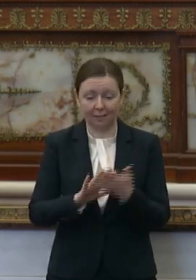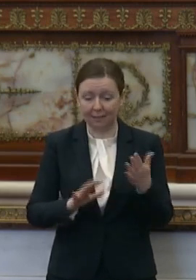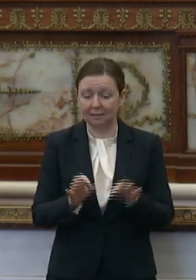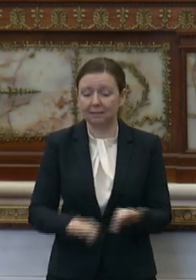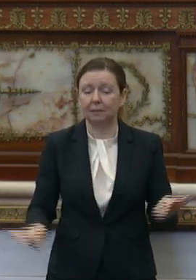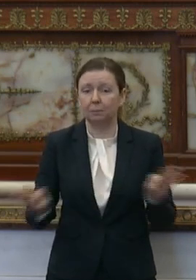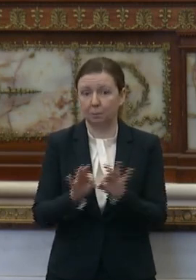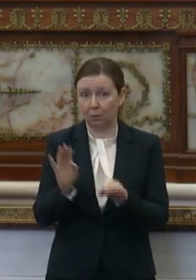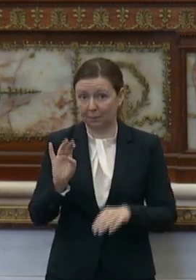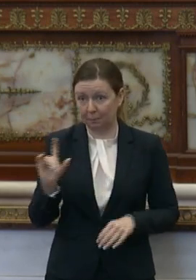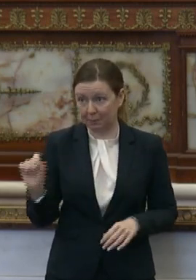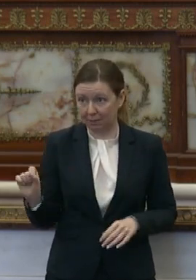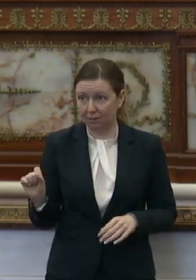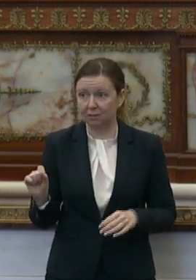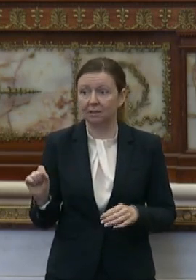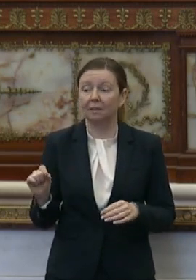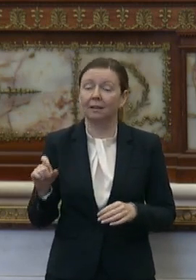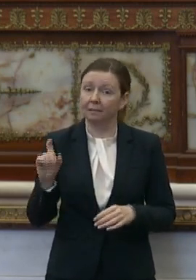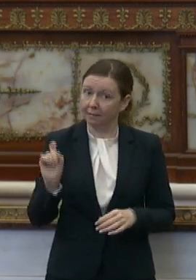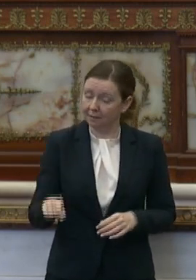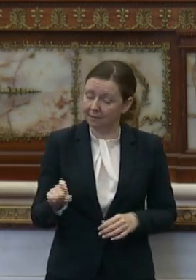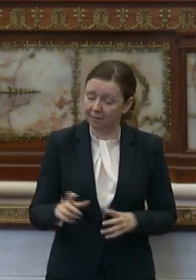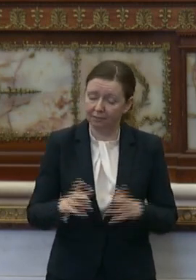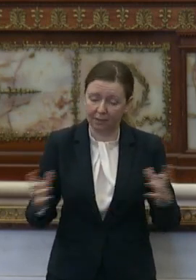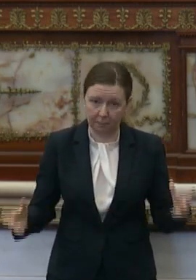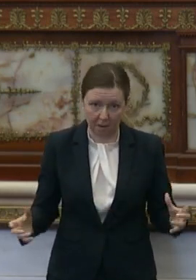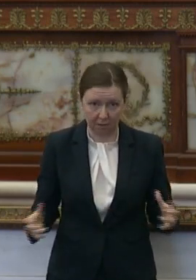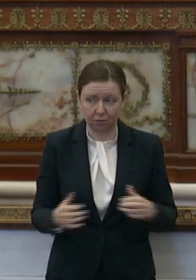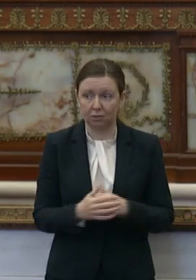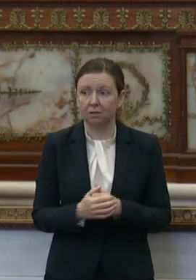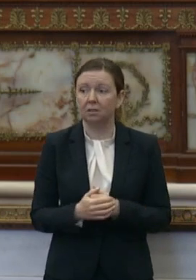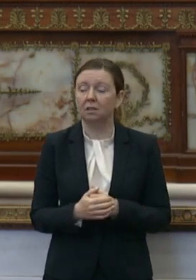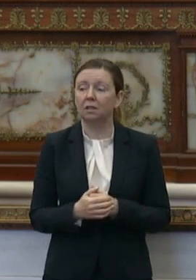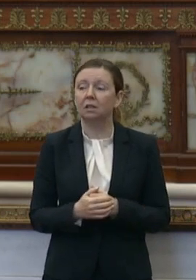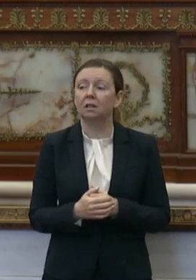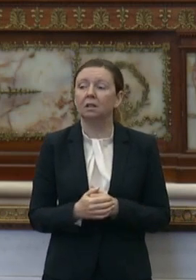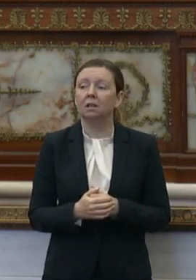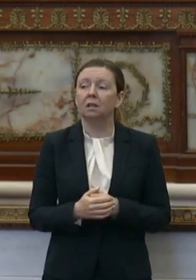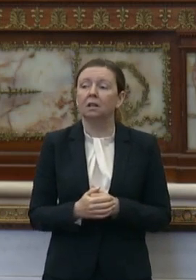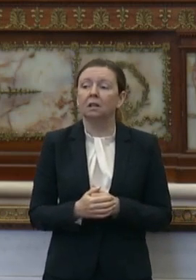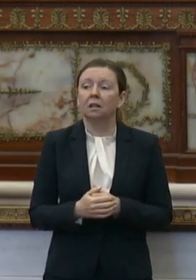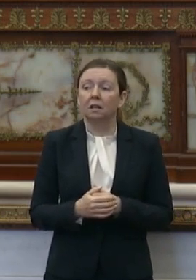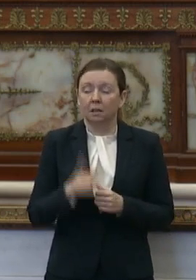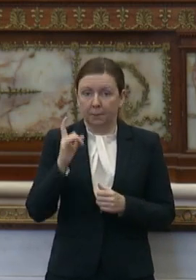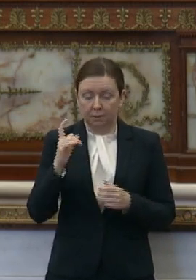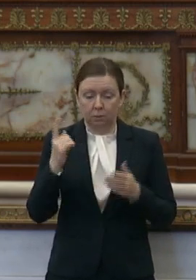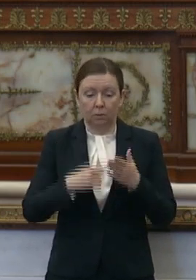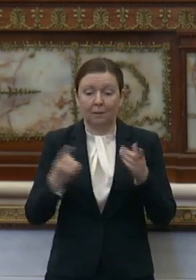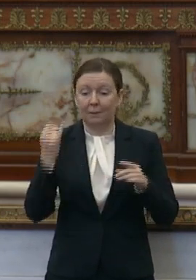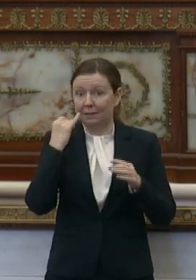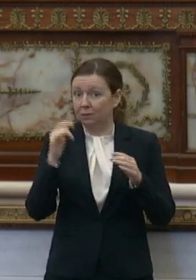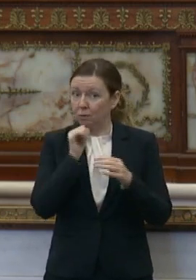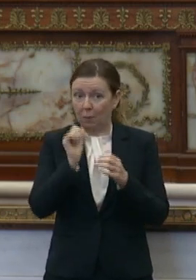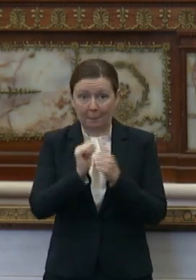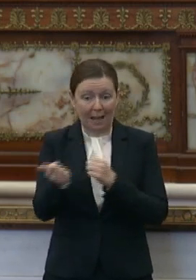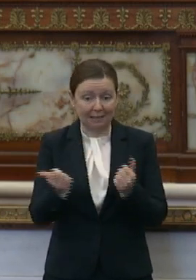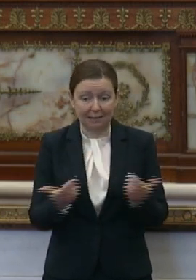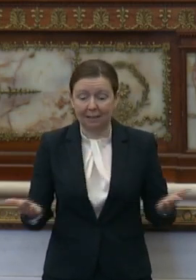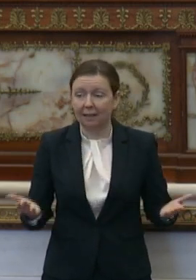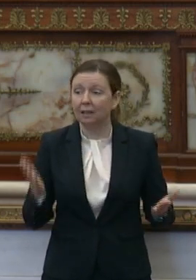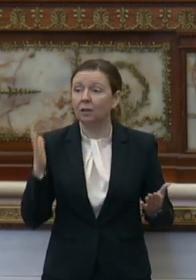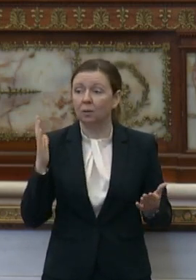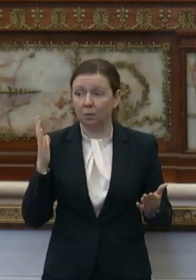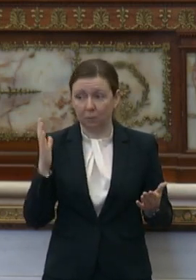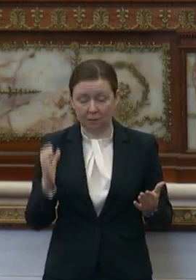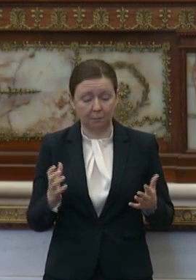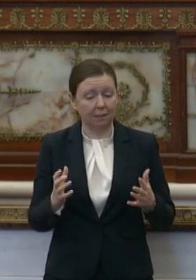important bills. They are needed very, very much, because what will happen if nothing is passed, there's going to be